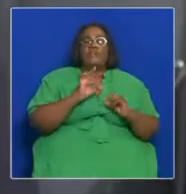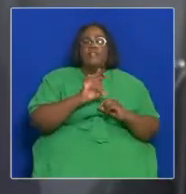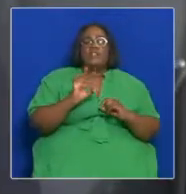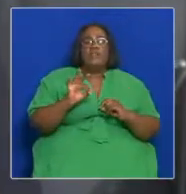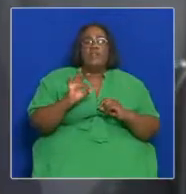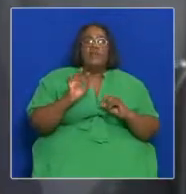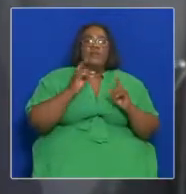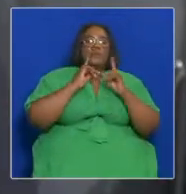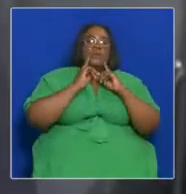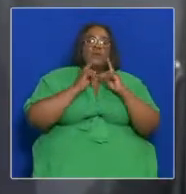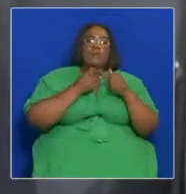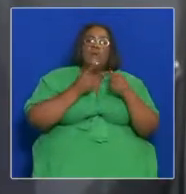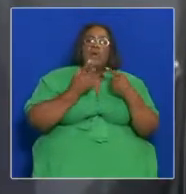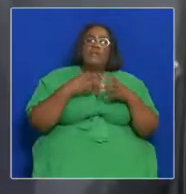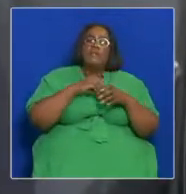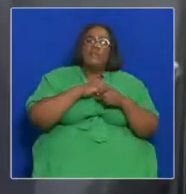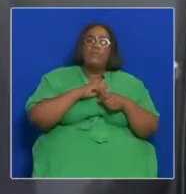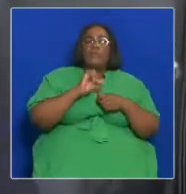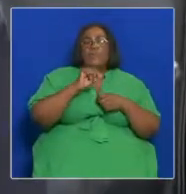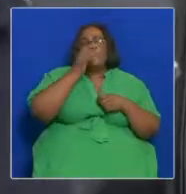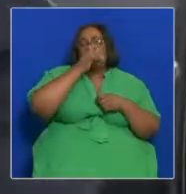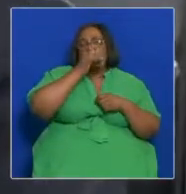the crime intelligence-related matters.